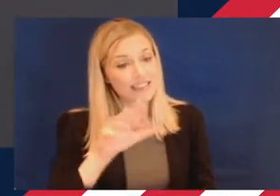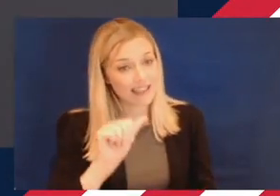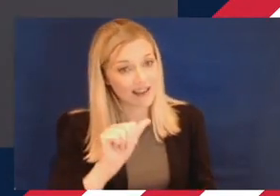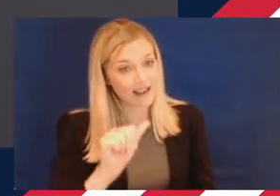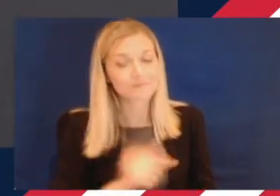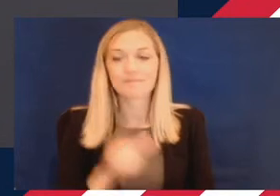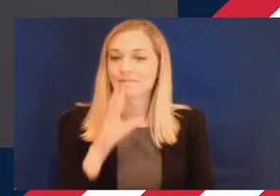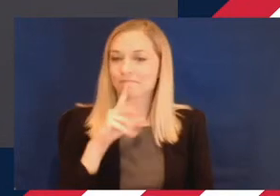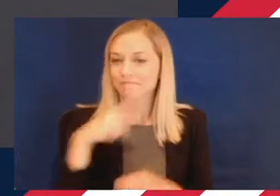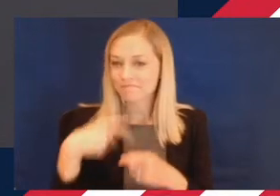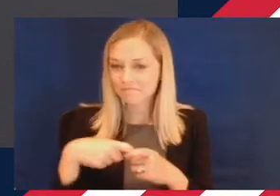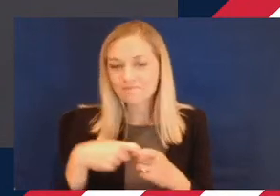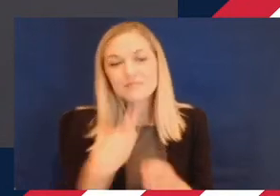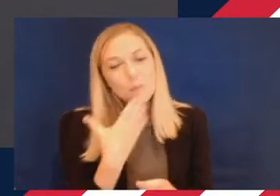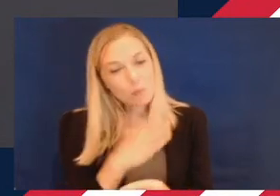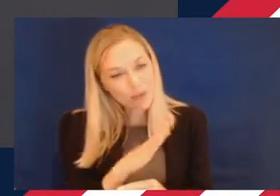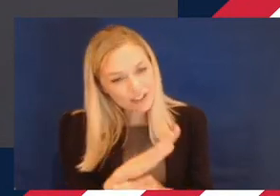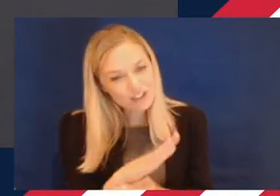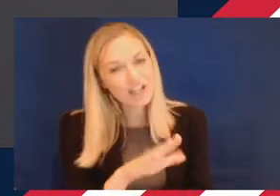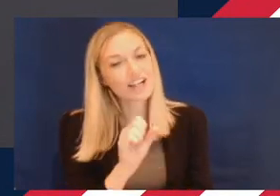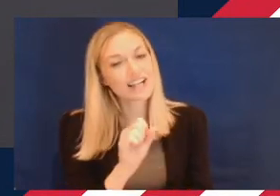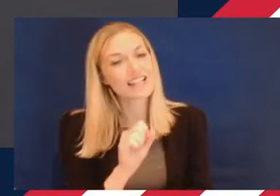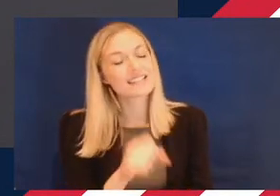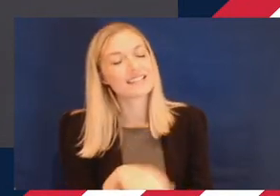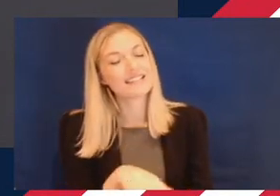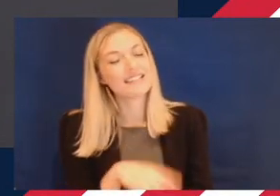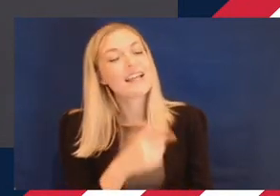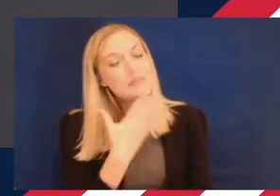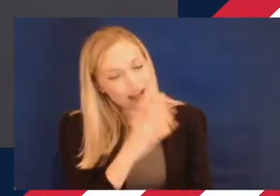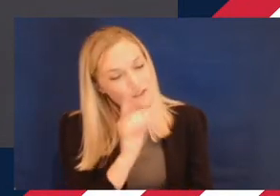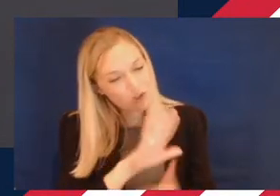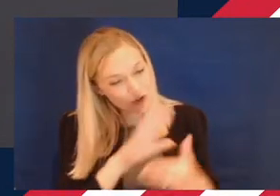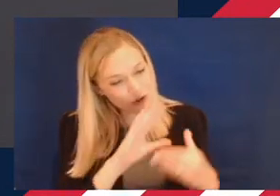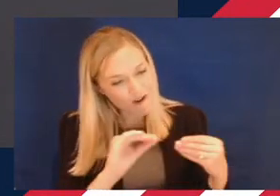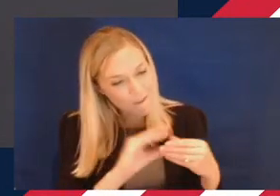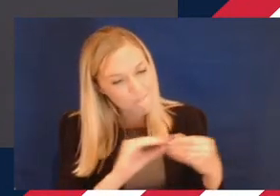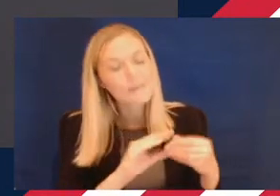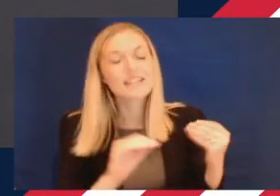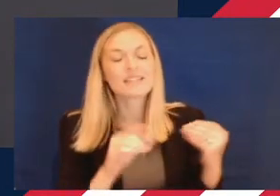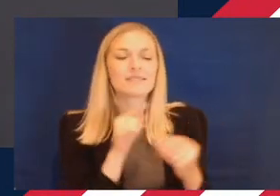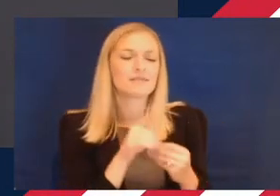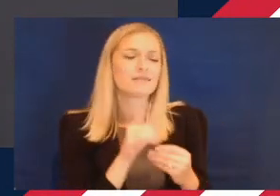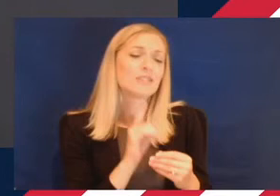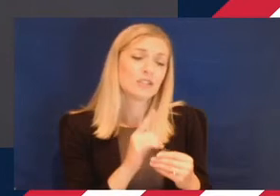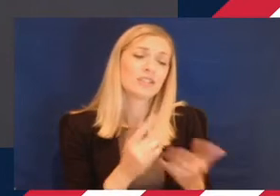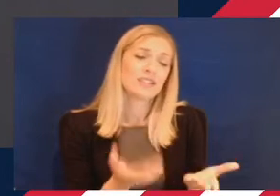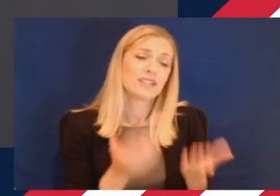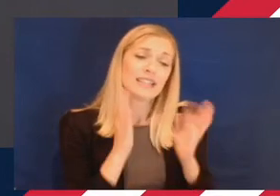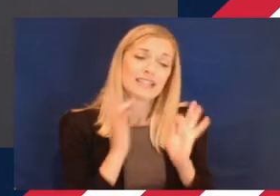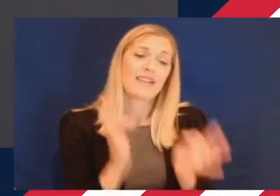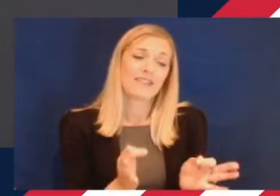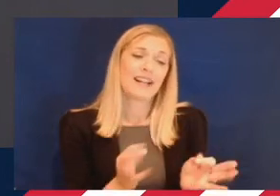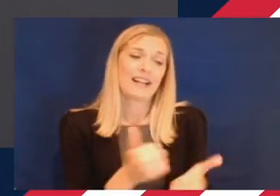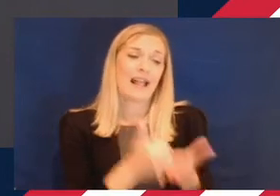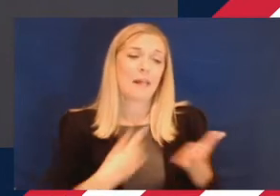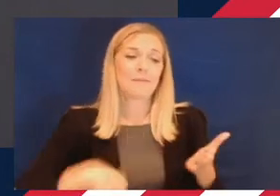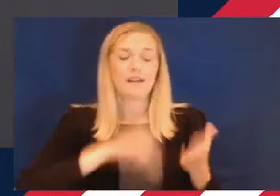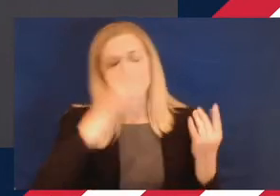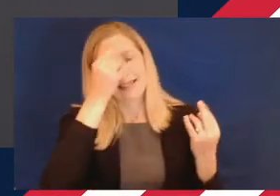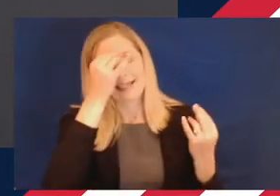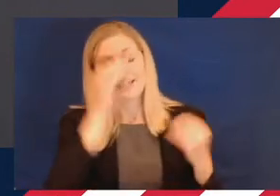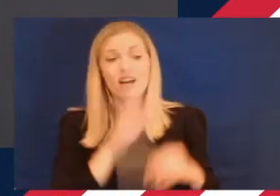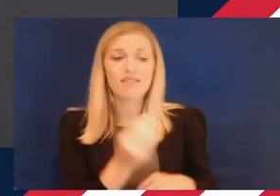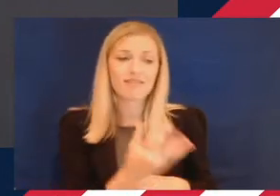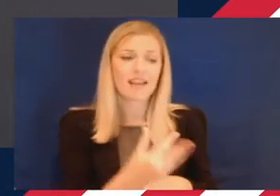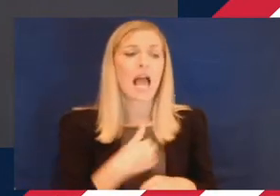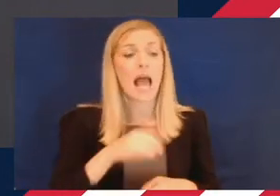Silvana, and thank you for your comments. You certainly have given us a lot of food for thought. Regrettably, you know, I did Google your restaurant and I saw